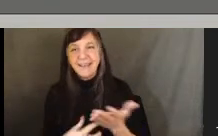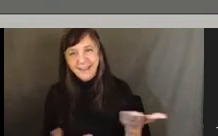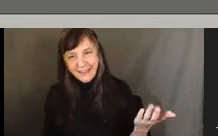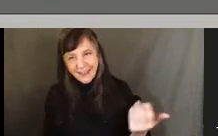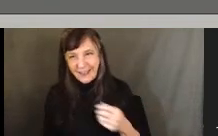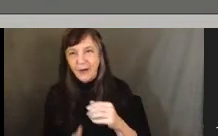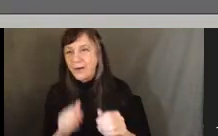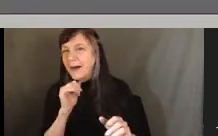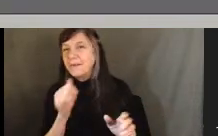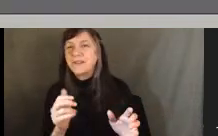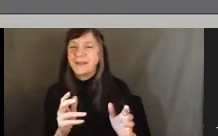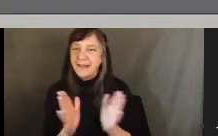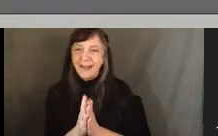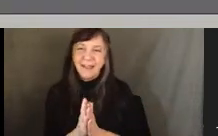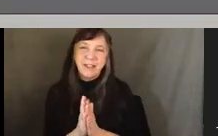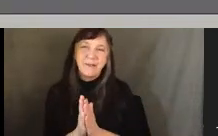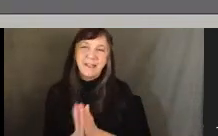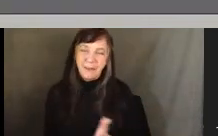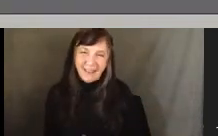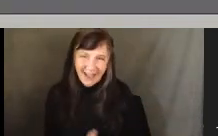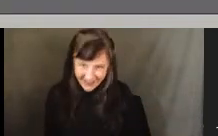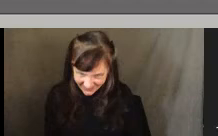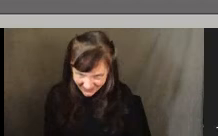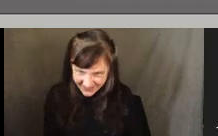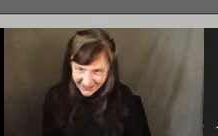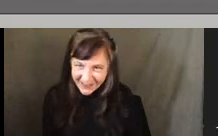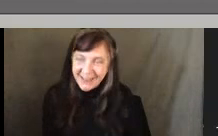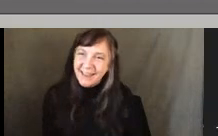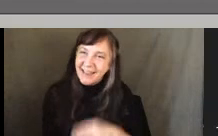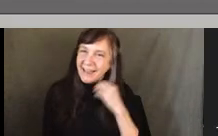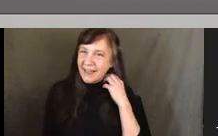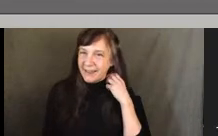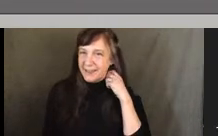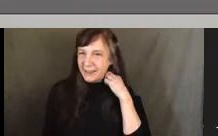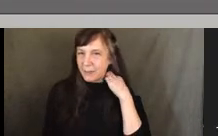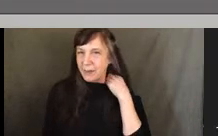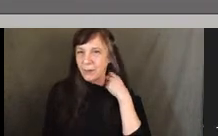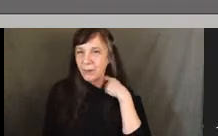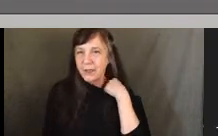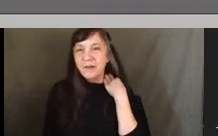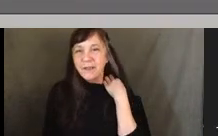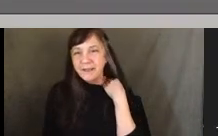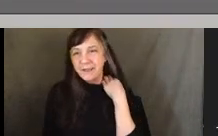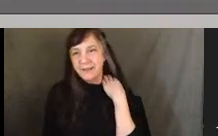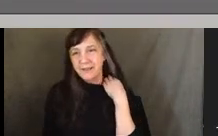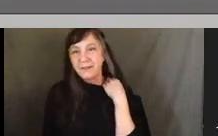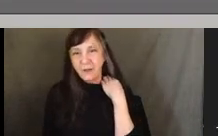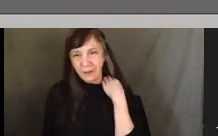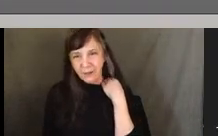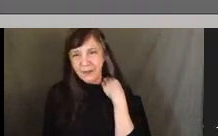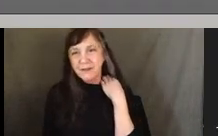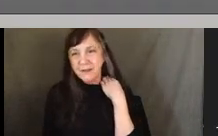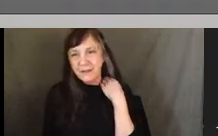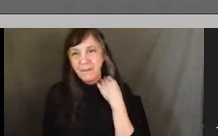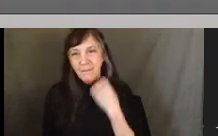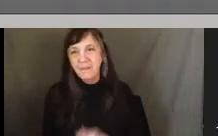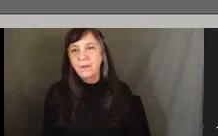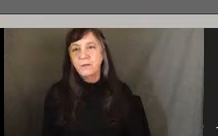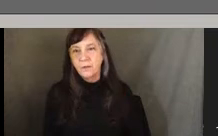I still got the ticket. Oh, I'm sorry. And I actually was able to not get the ticket out of the deal, but we could